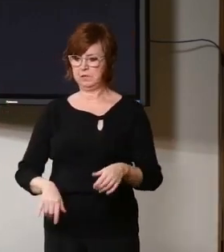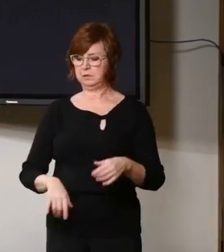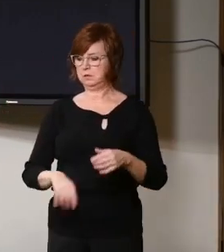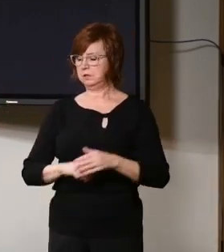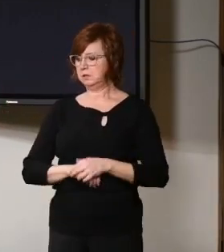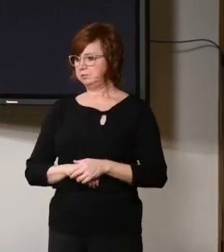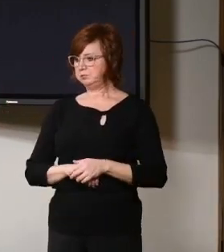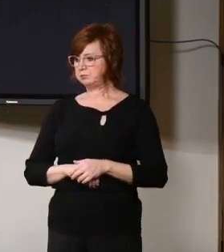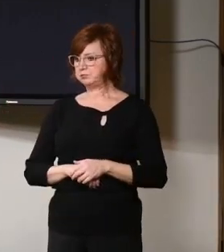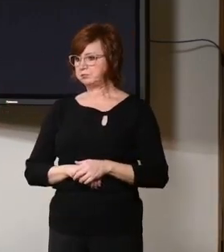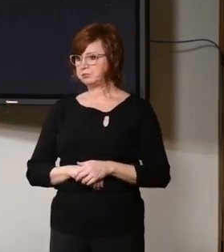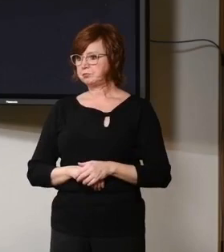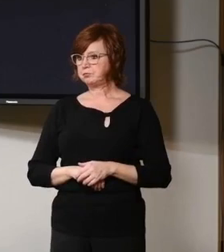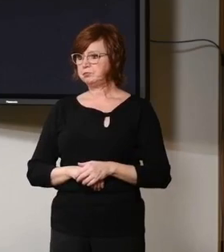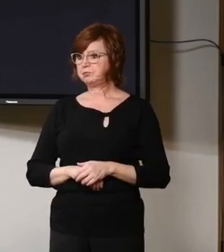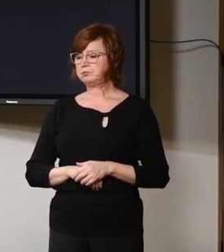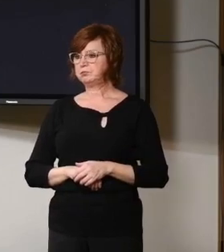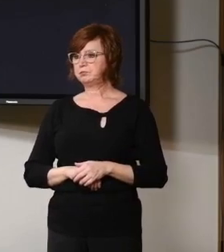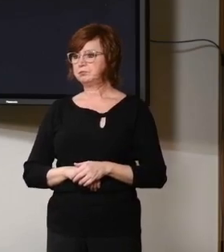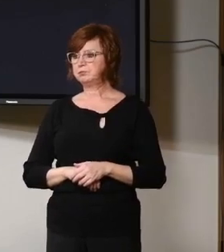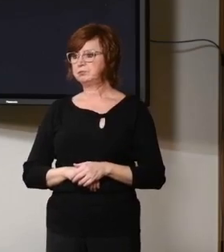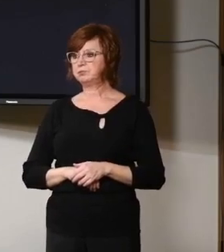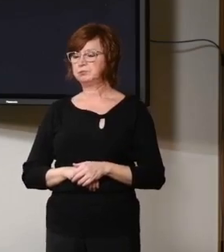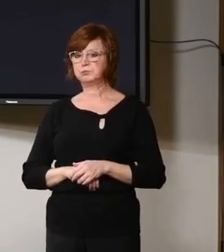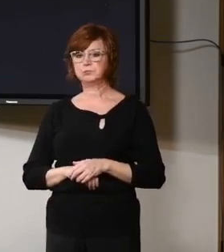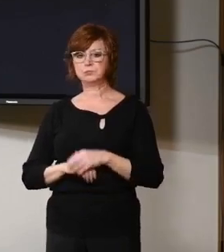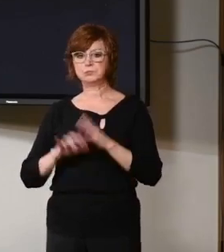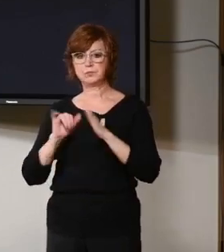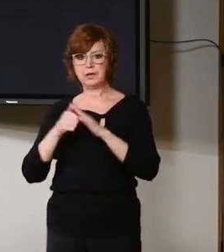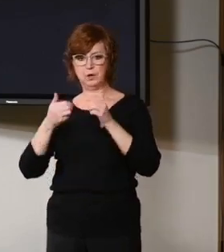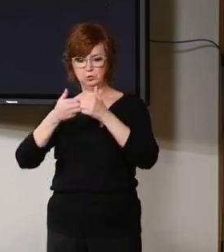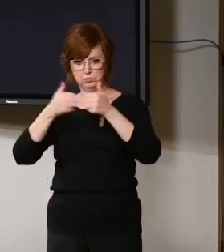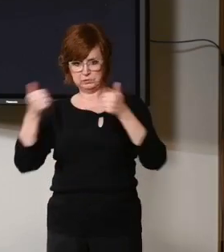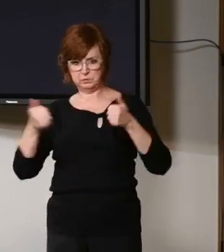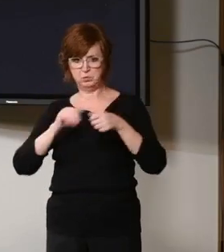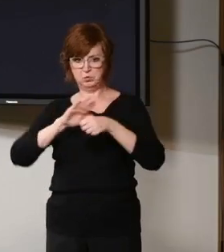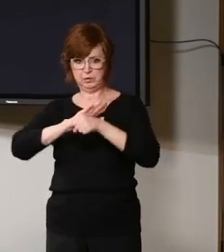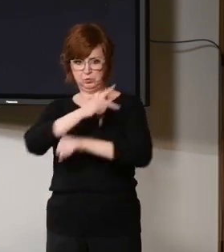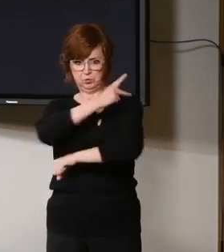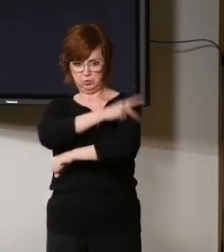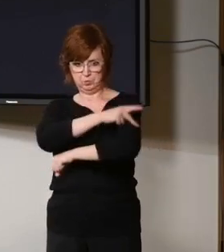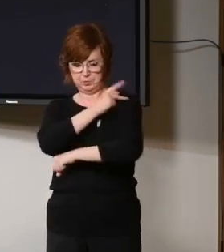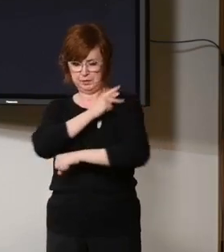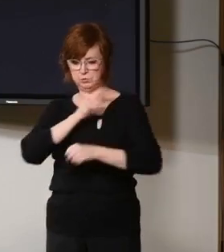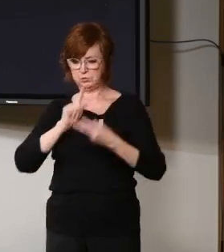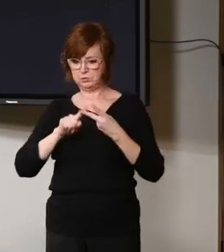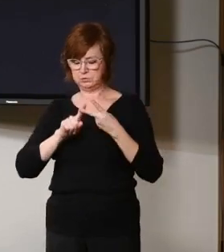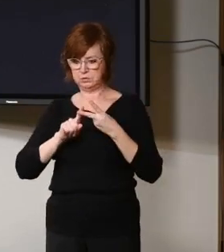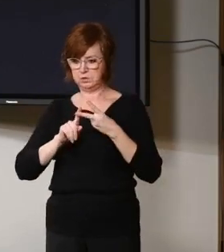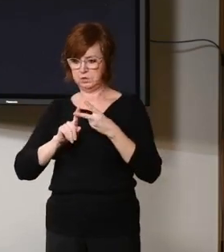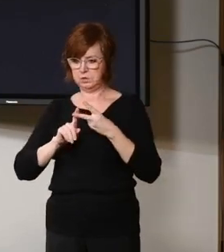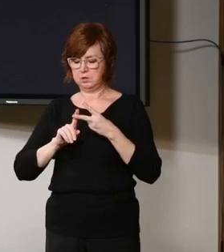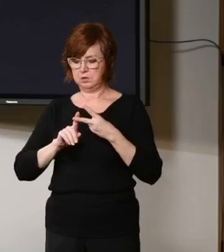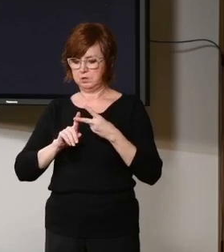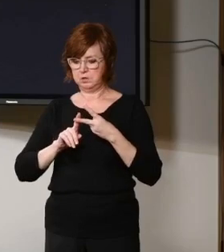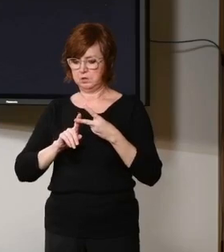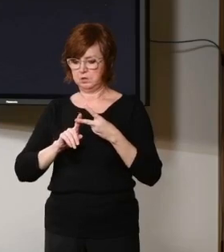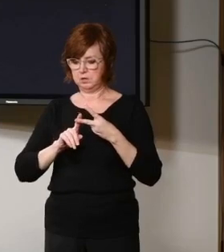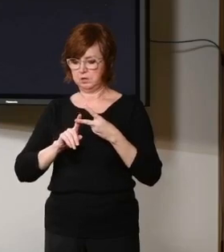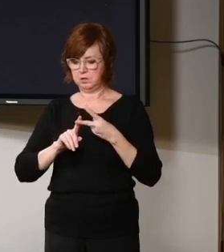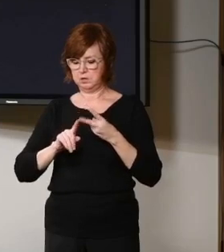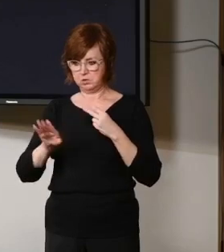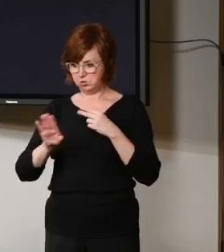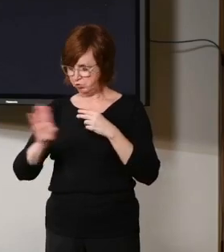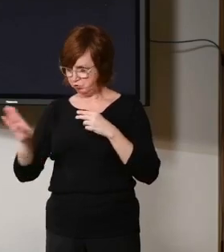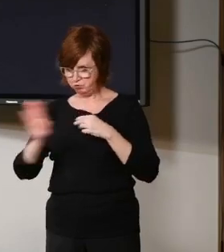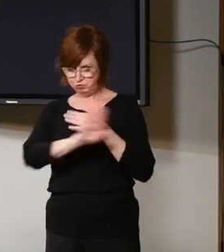cohort COVID-19 patients based on the data that they now have by area to build the plans